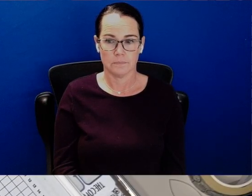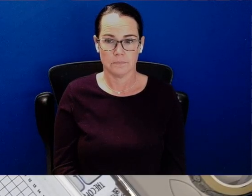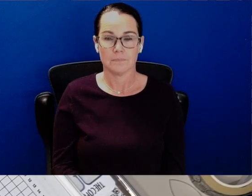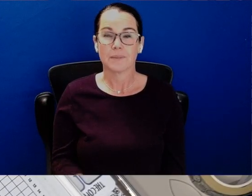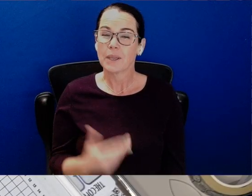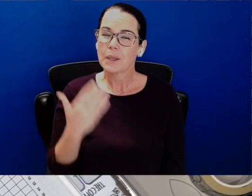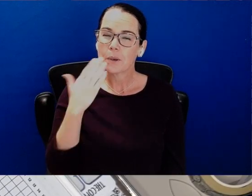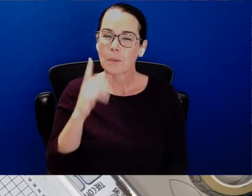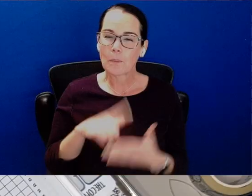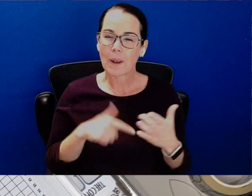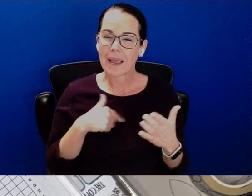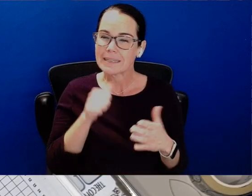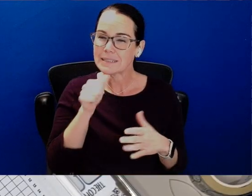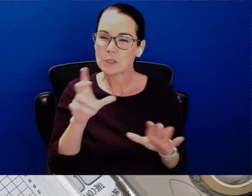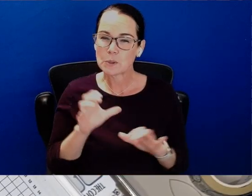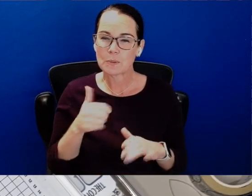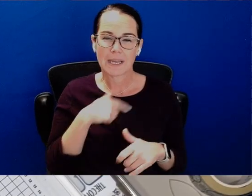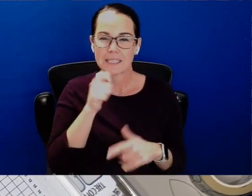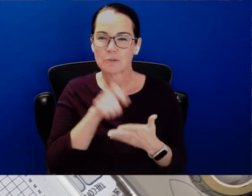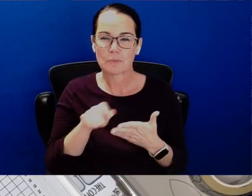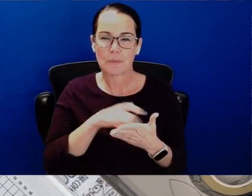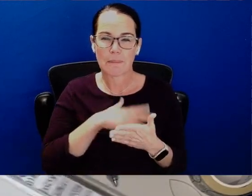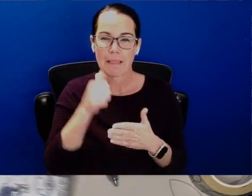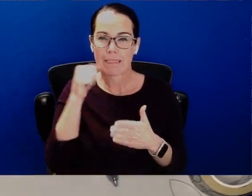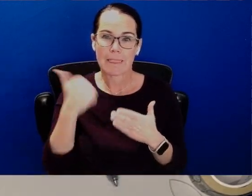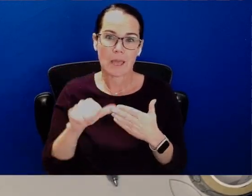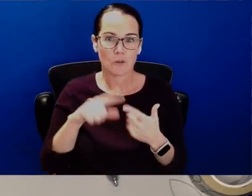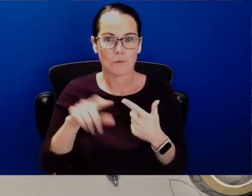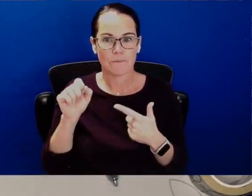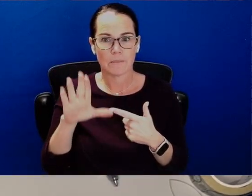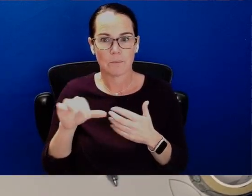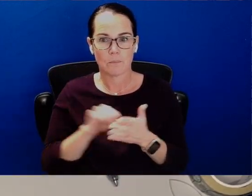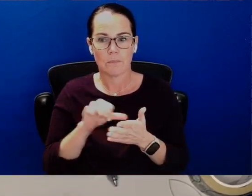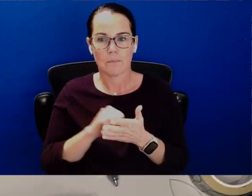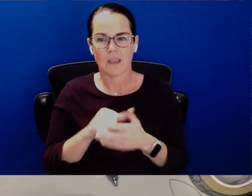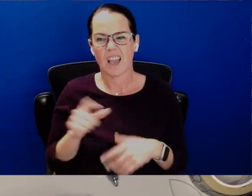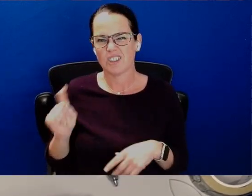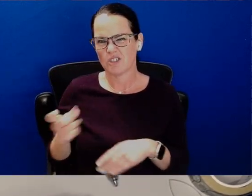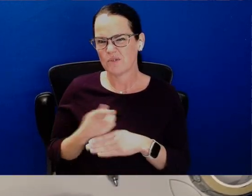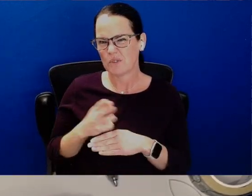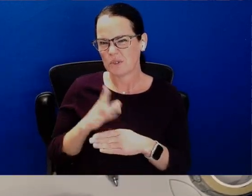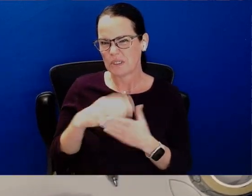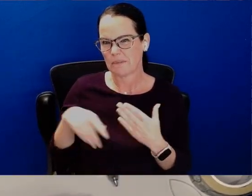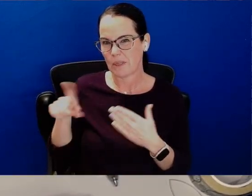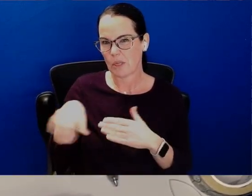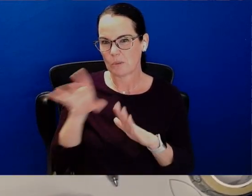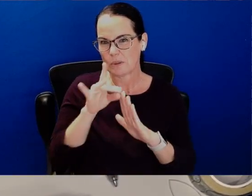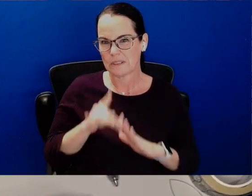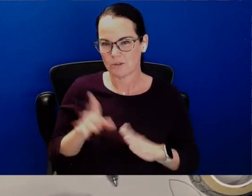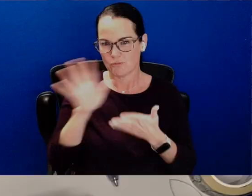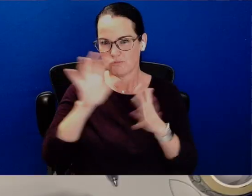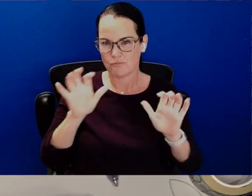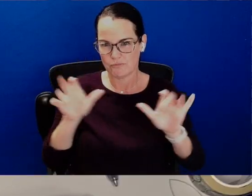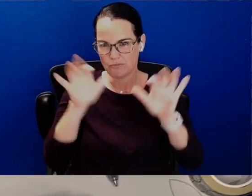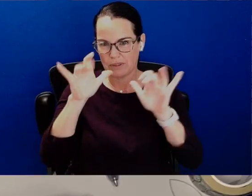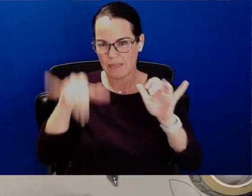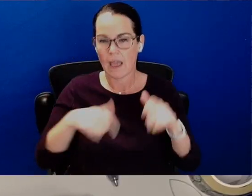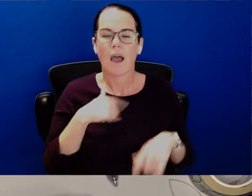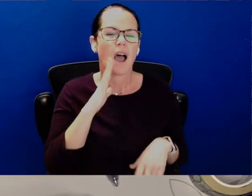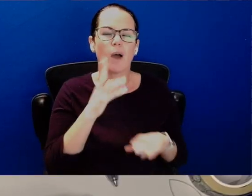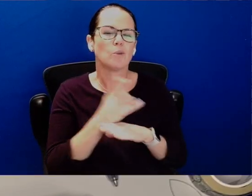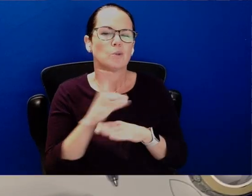You know what I didn't do? I didn't do my letter to February page. I should have used some of these to decorate that. But I will use the washi